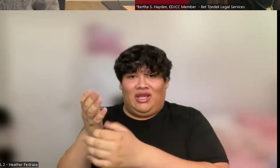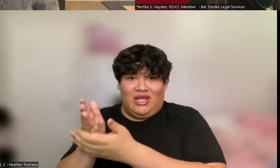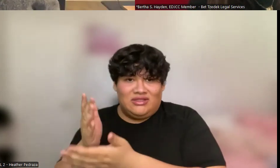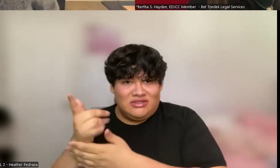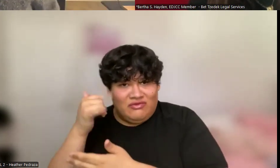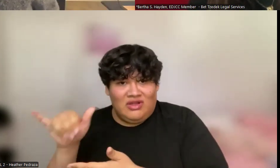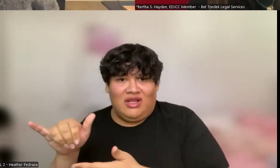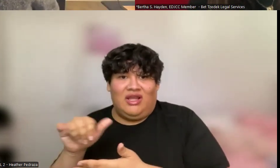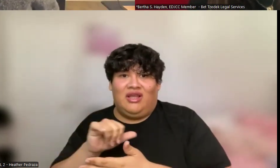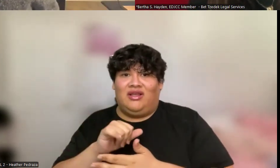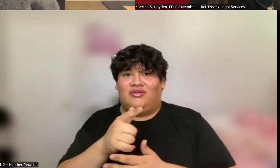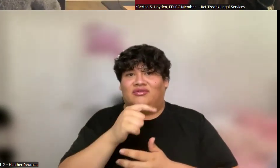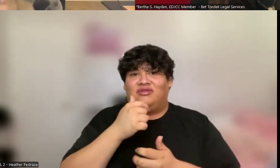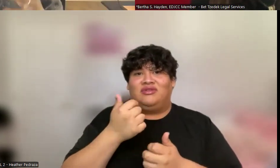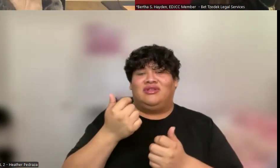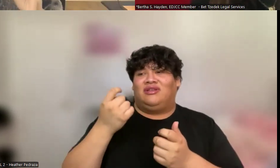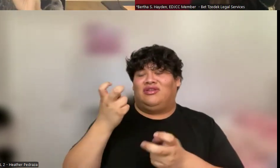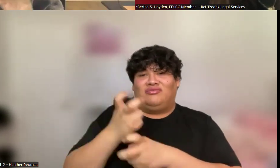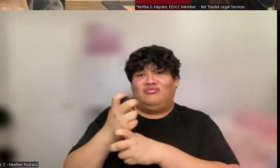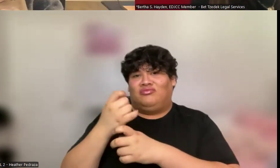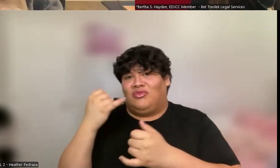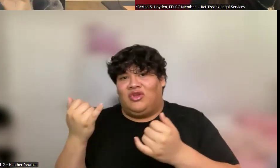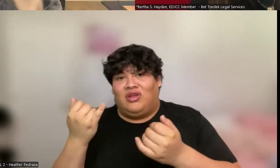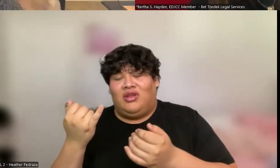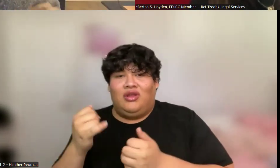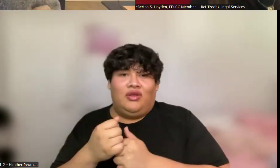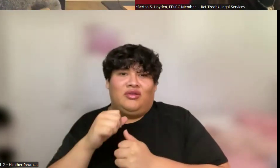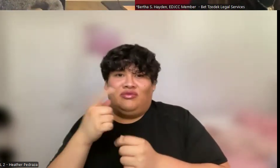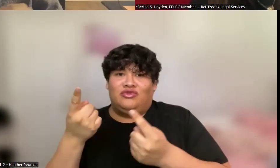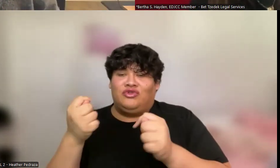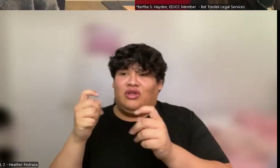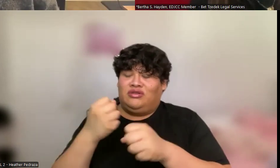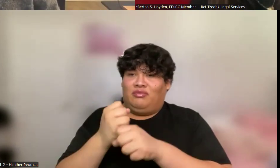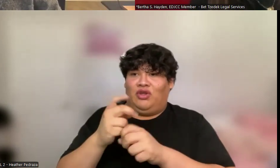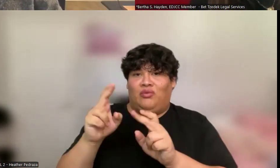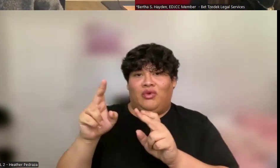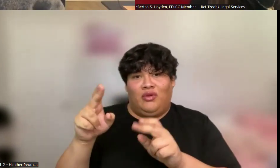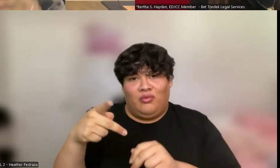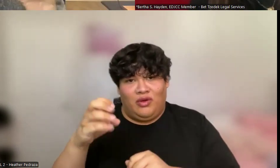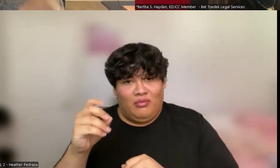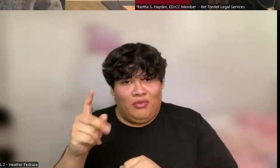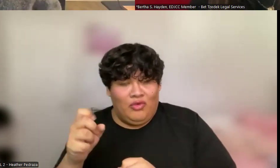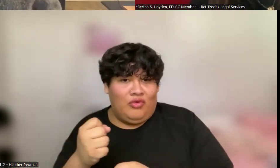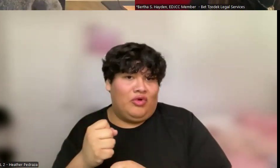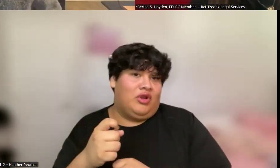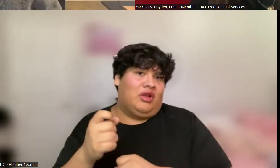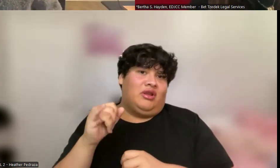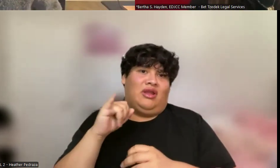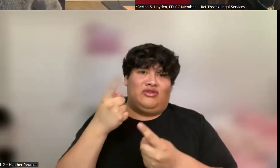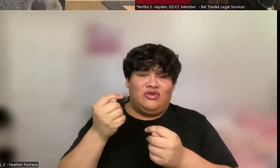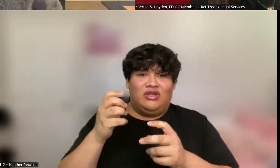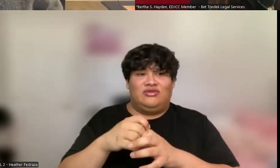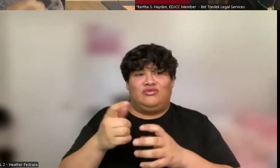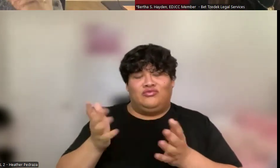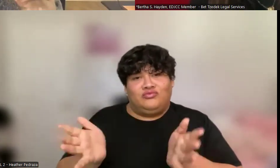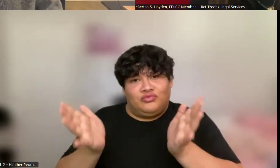stuff we've talked about with No Wrong Door and like trying to make the reporting systems as simple as possible. Really taking that approach to